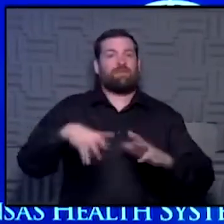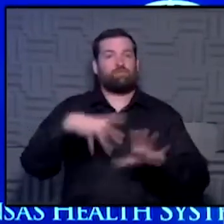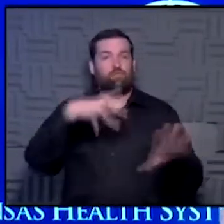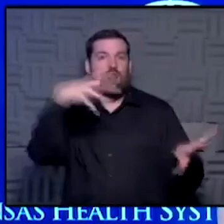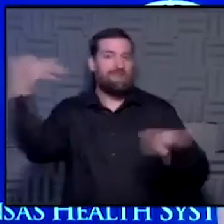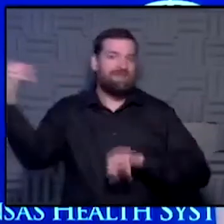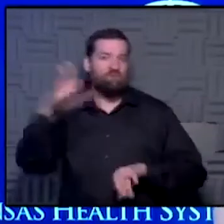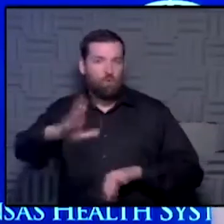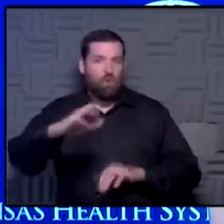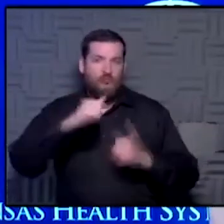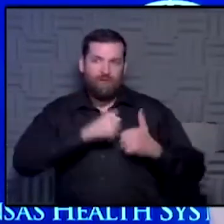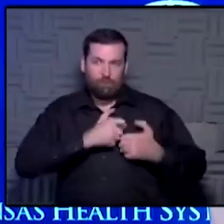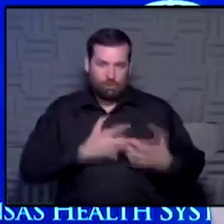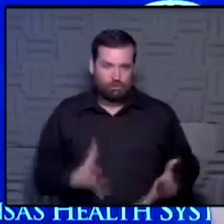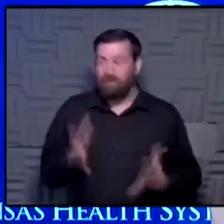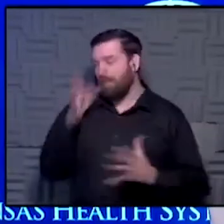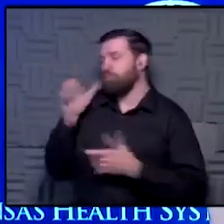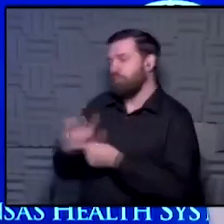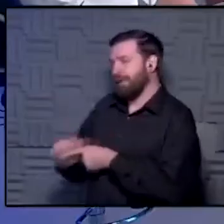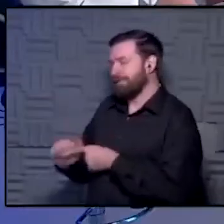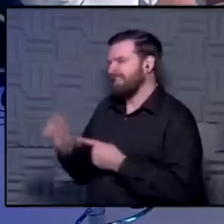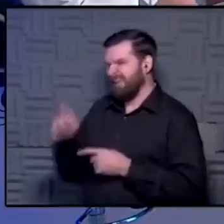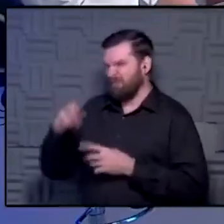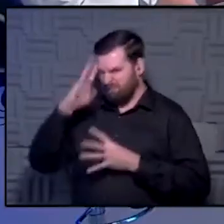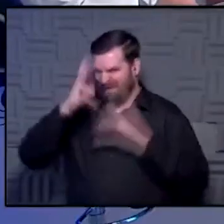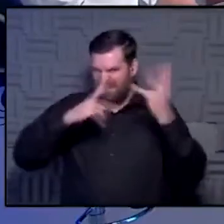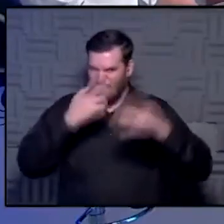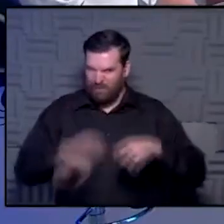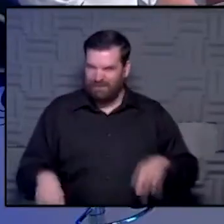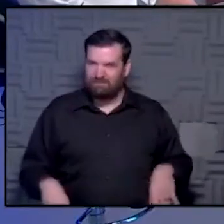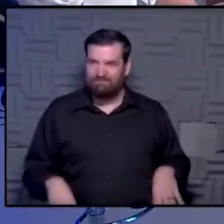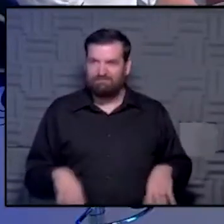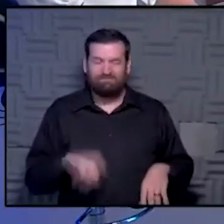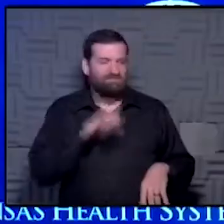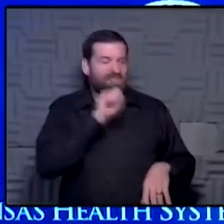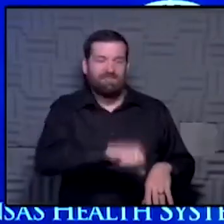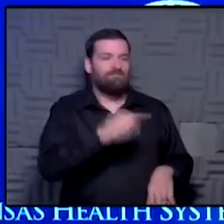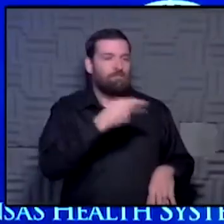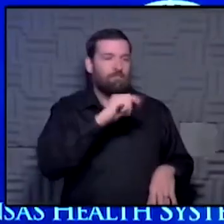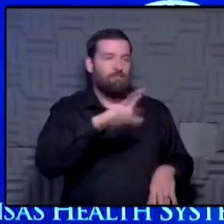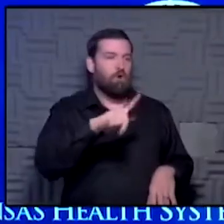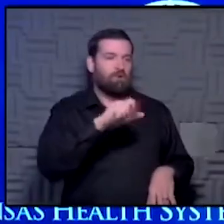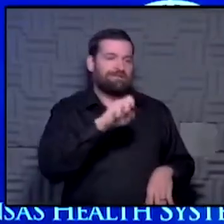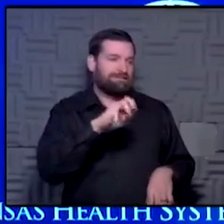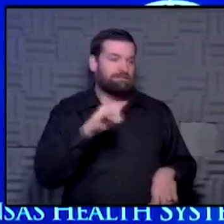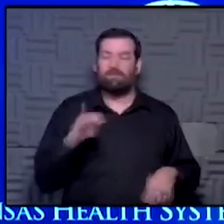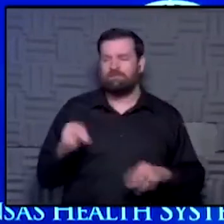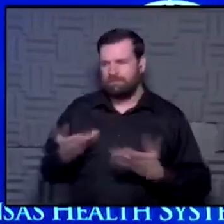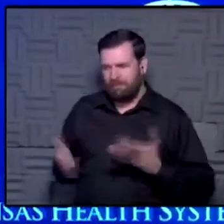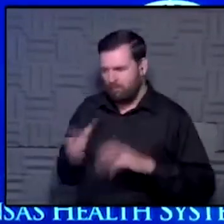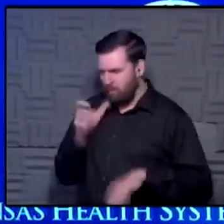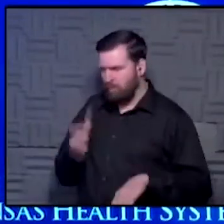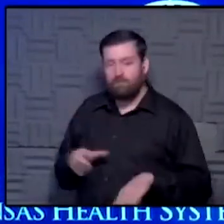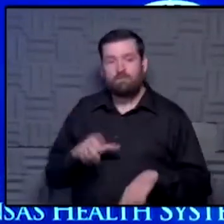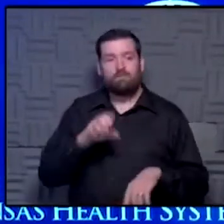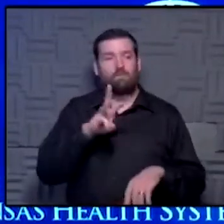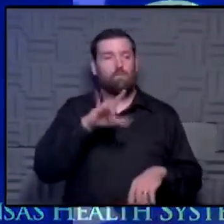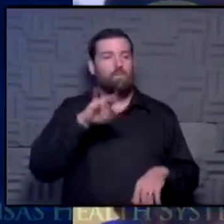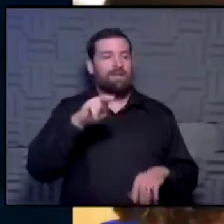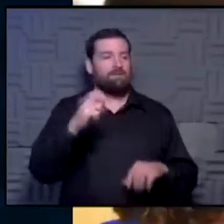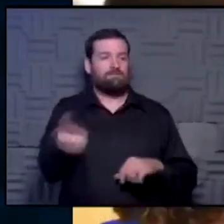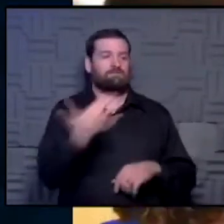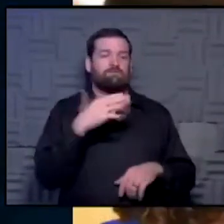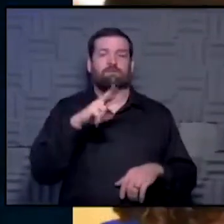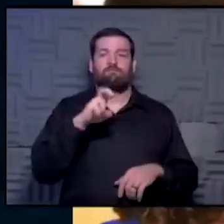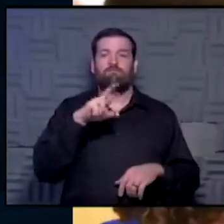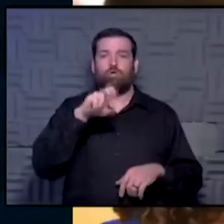Your Lover. Okay, I'll practice. Yeah, we got to make it up pretty quick. I do like Paul Simon. Okay, maybe we won't sing. Wayne writes to us that these varsity girls